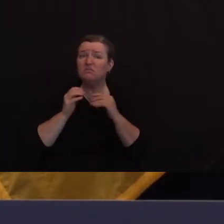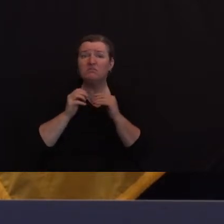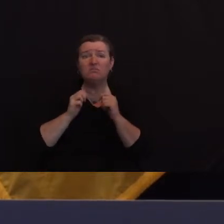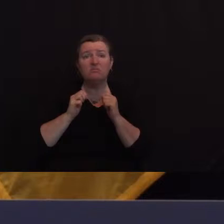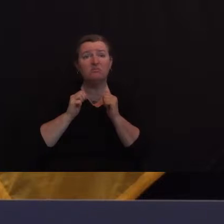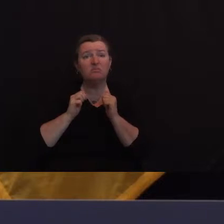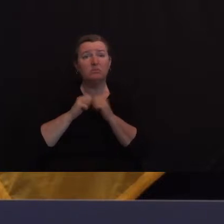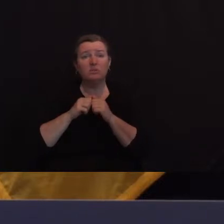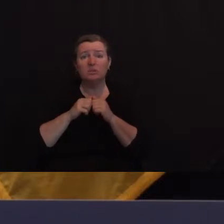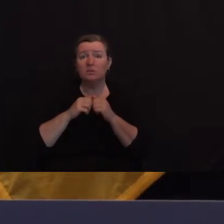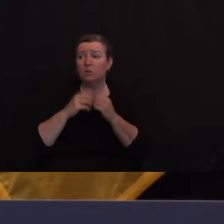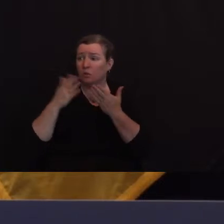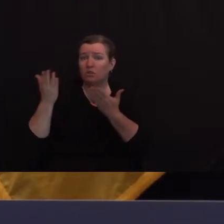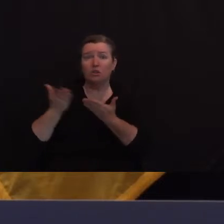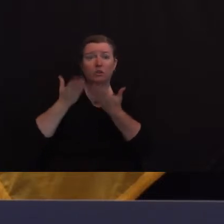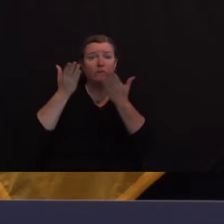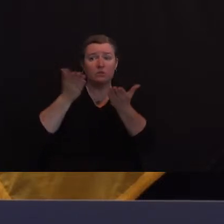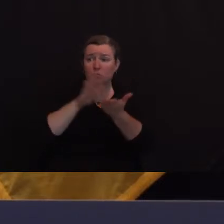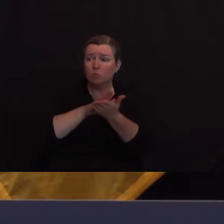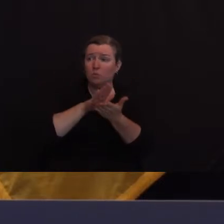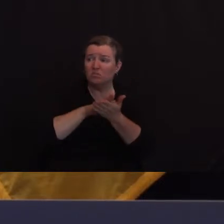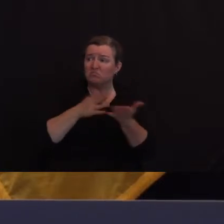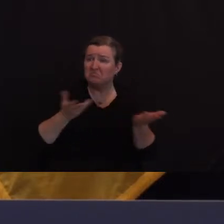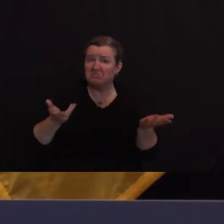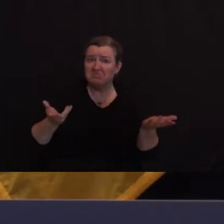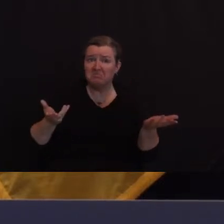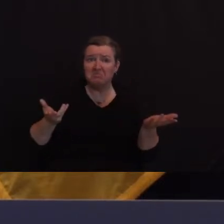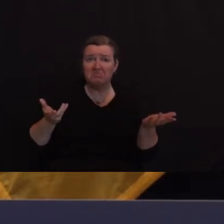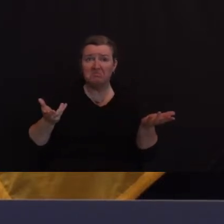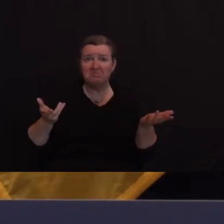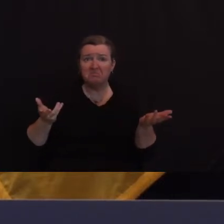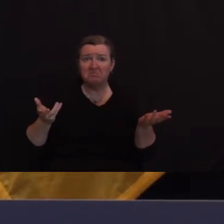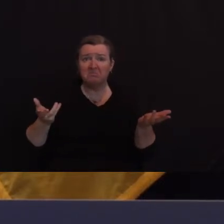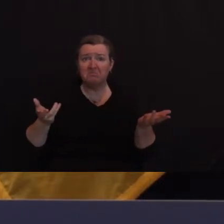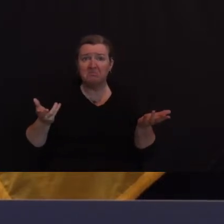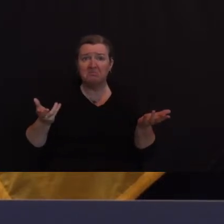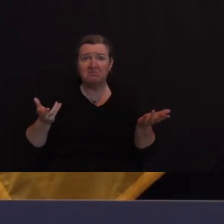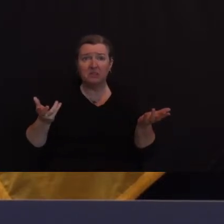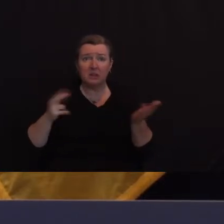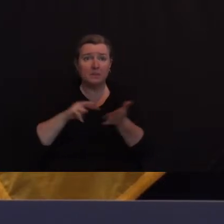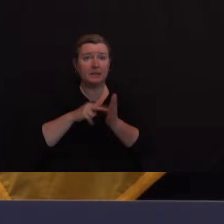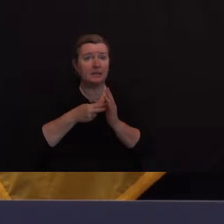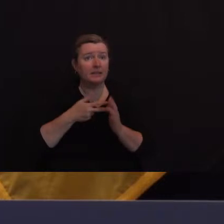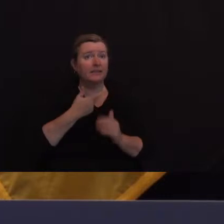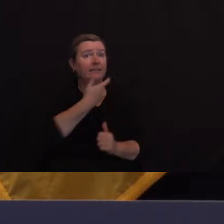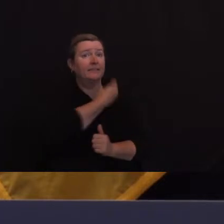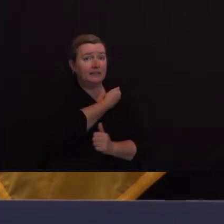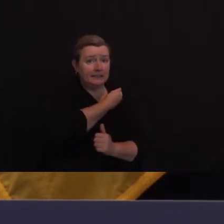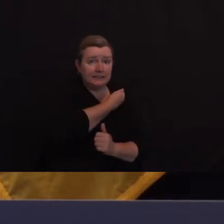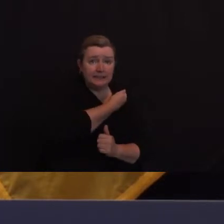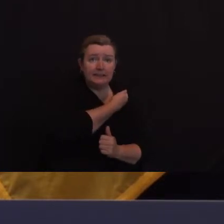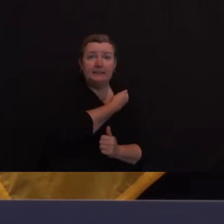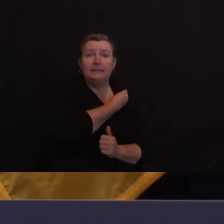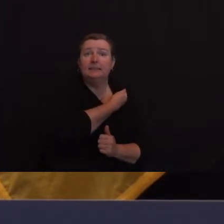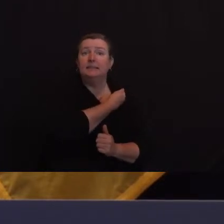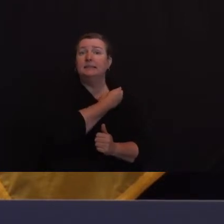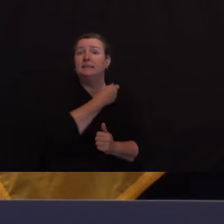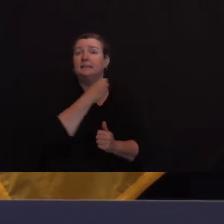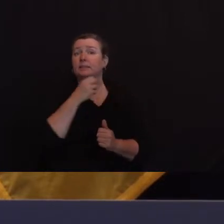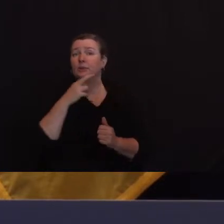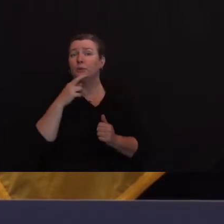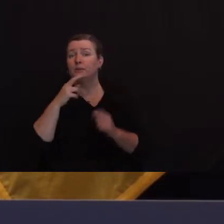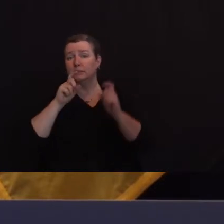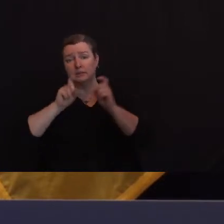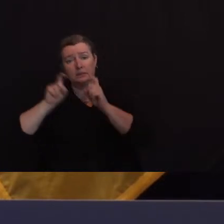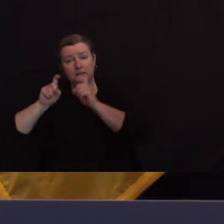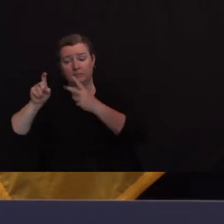in place for the state, which is a combination of vaccination mandate, if not multiple testings per